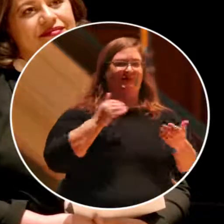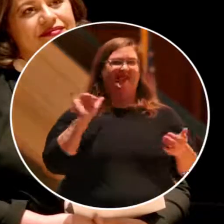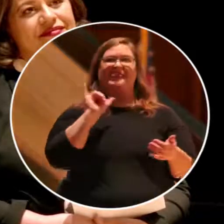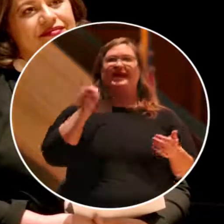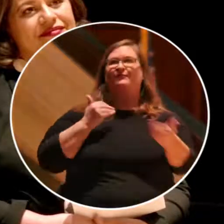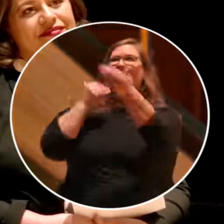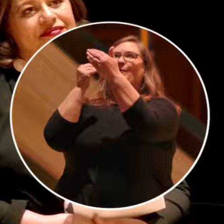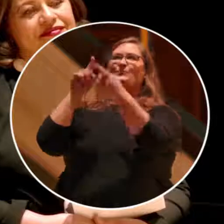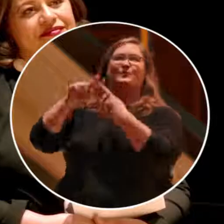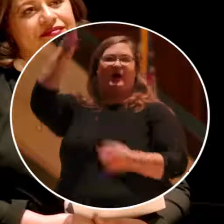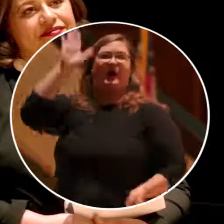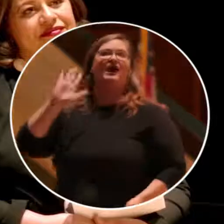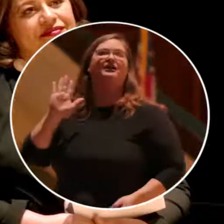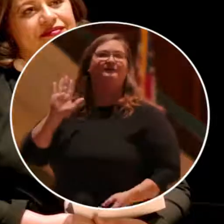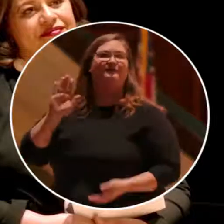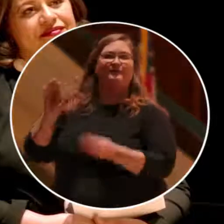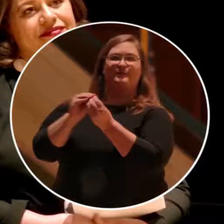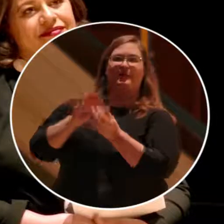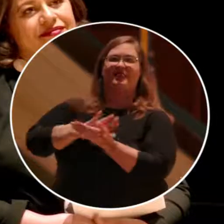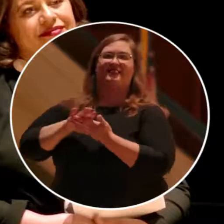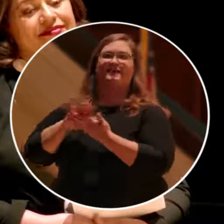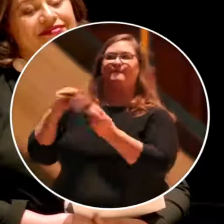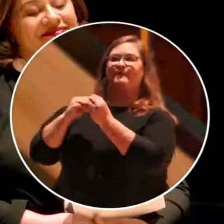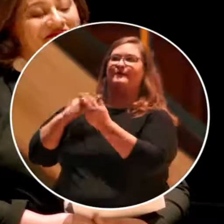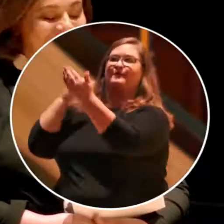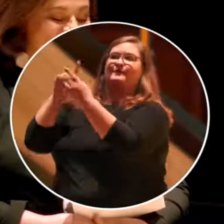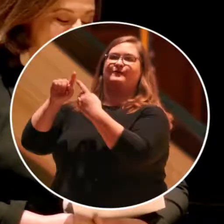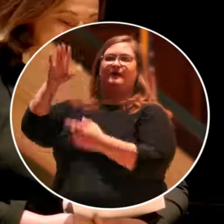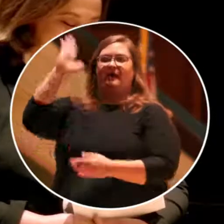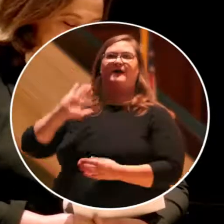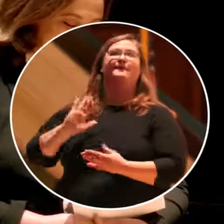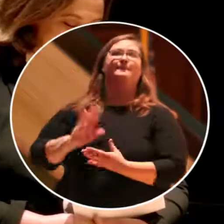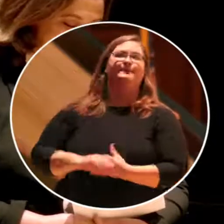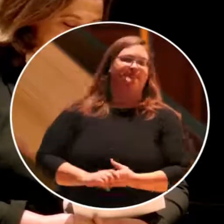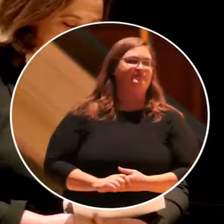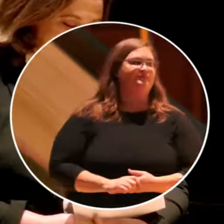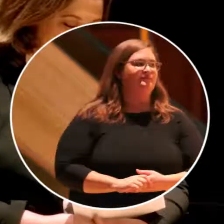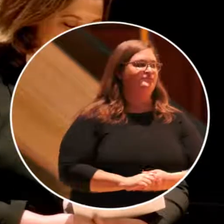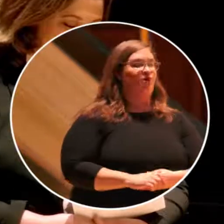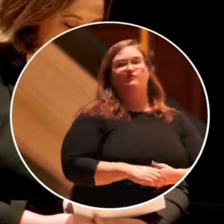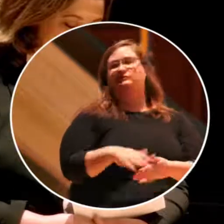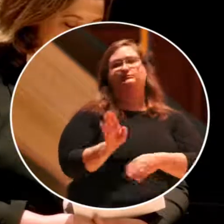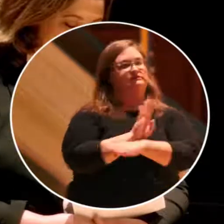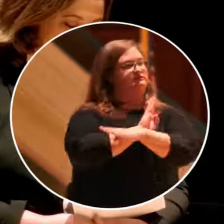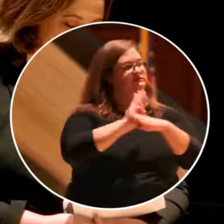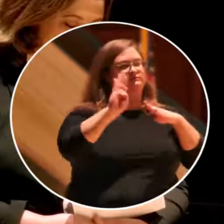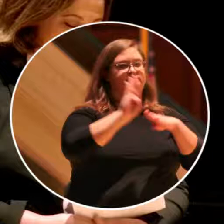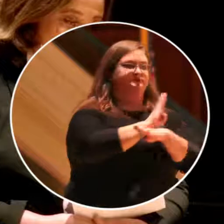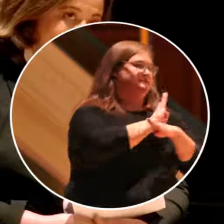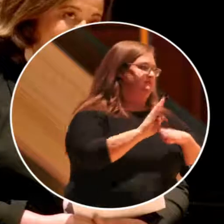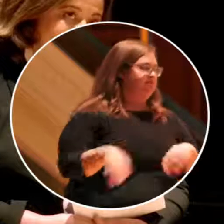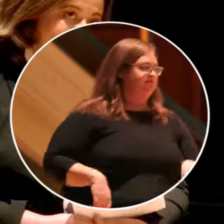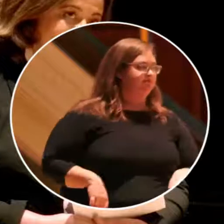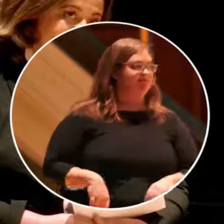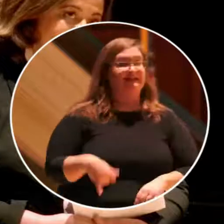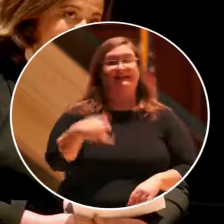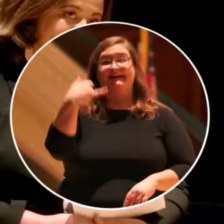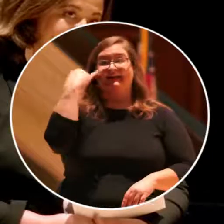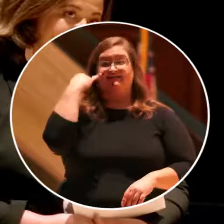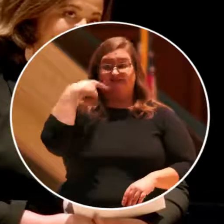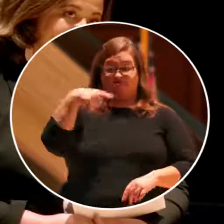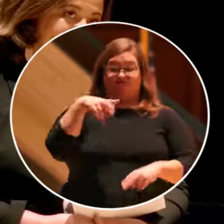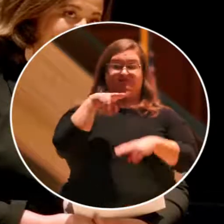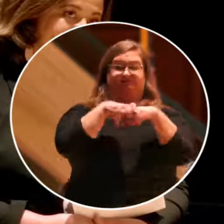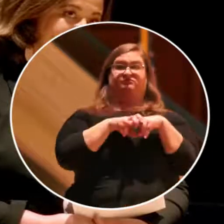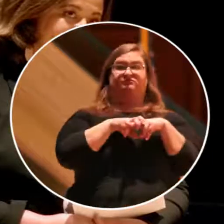as familiar as church hymns. When she did sit, she'd always be in her chair at the head of the kitchen